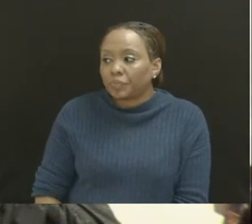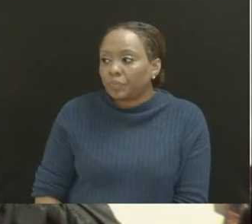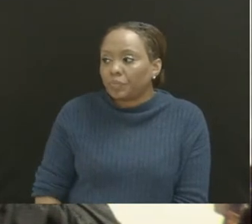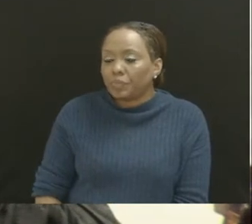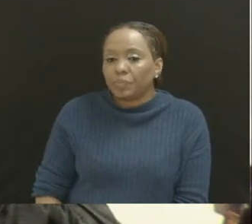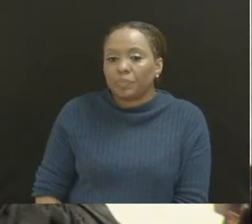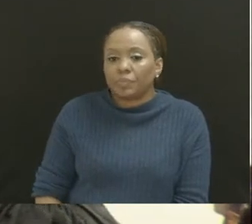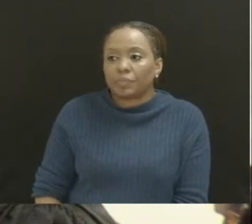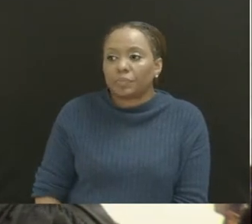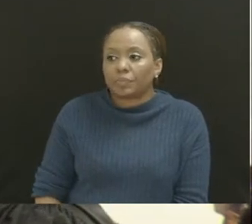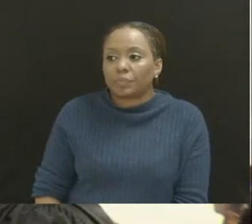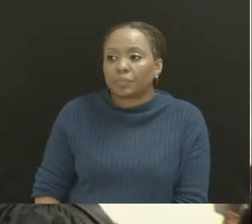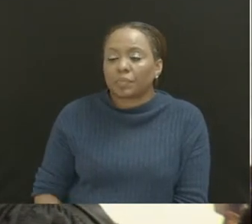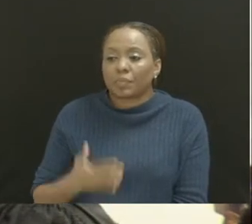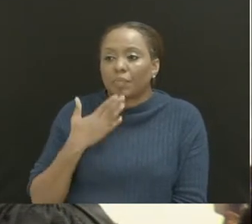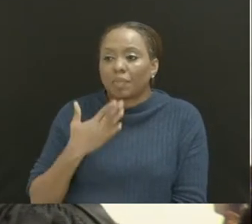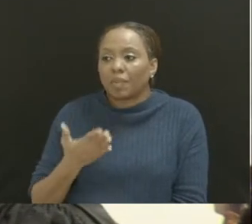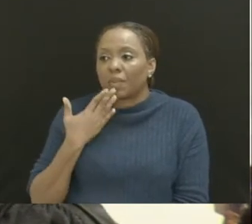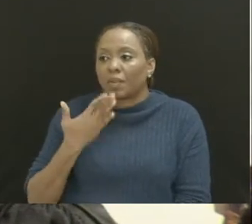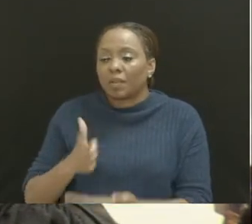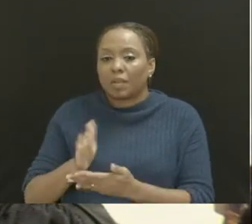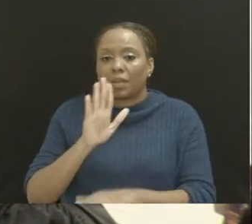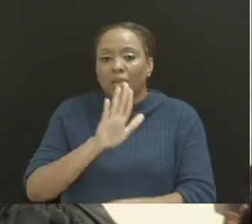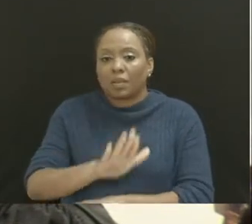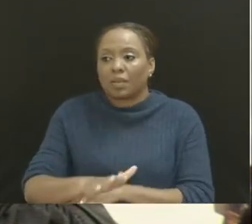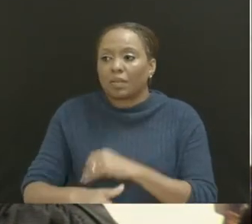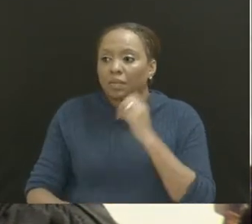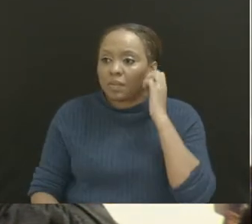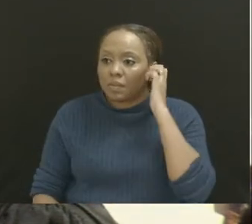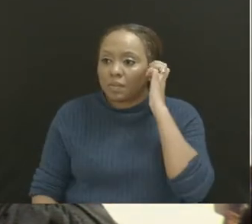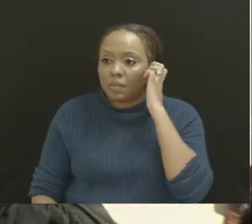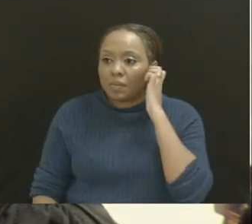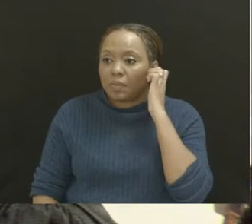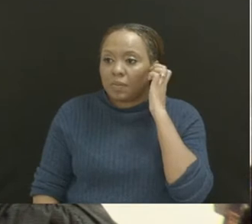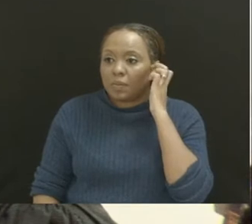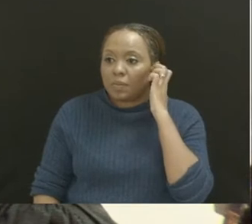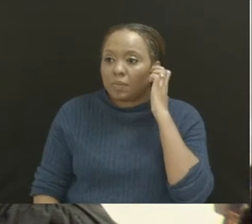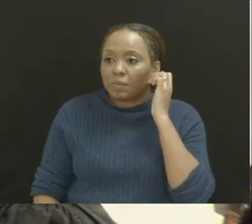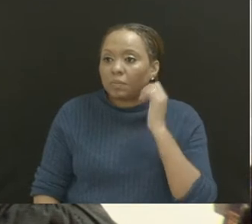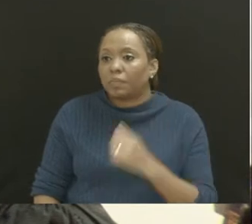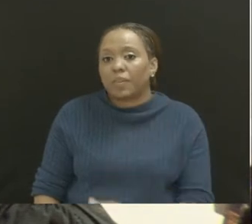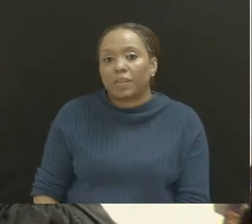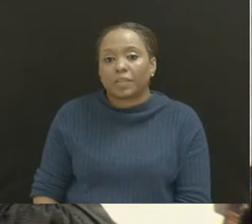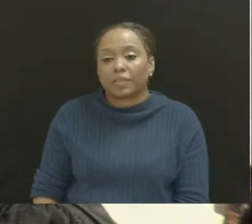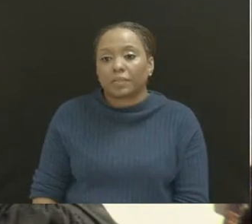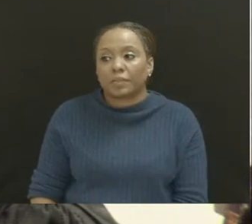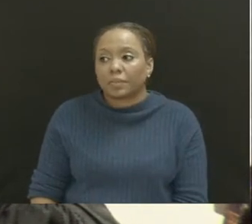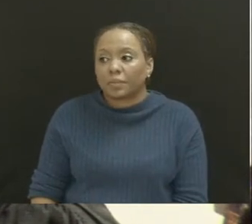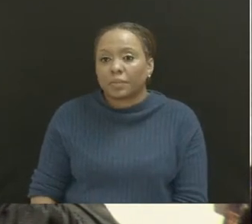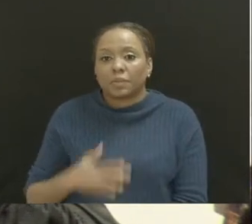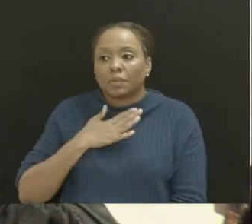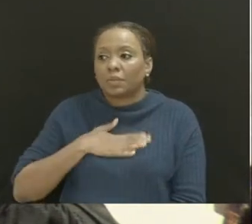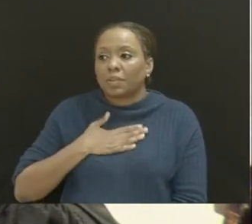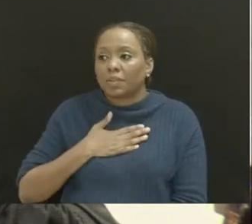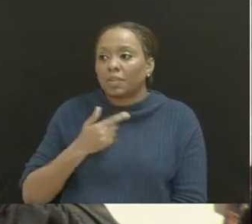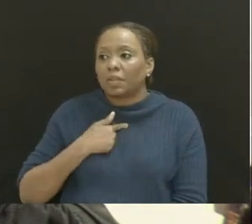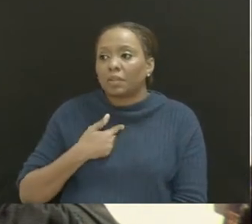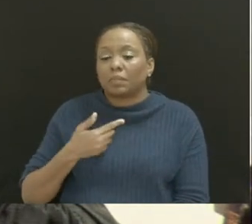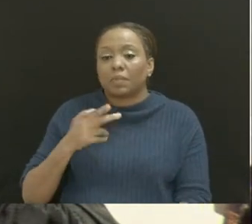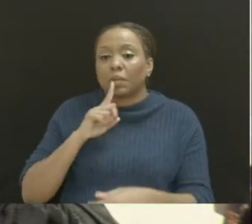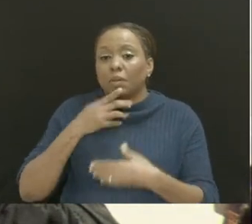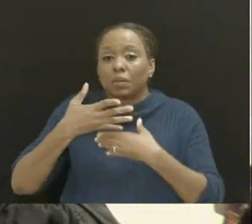Thank you, Madam Chair of Committees. Good afternoon. Please be assured that I'm going to be extremely brief, ma'am.